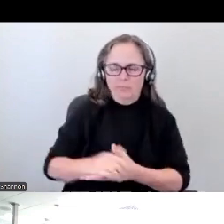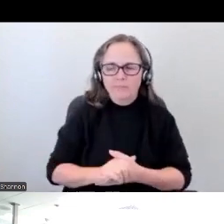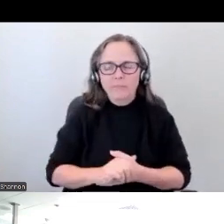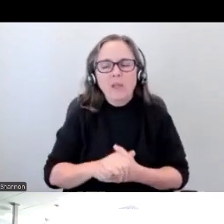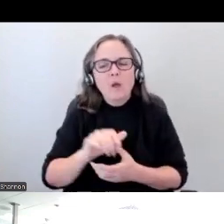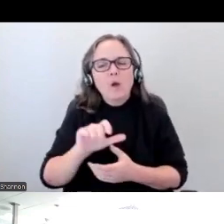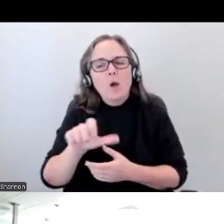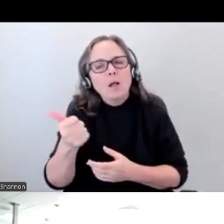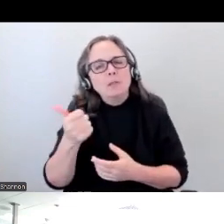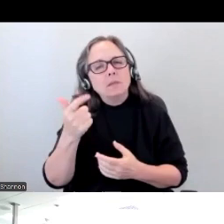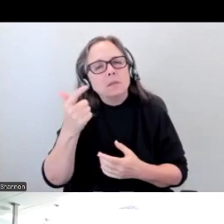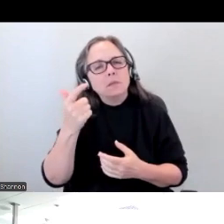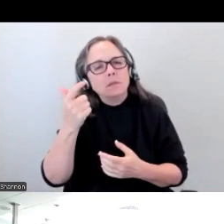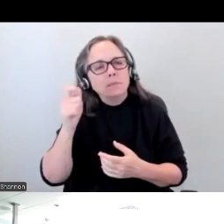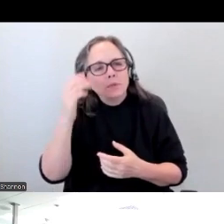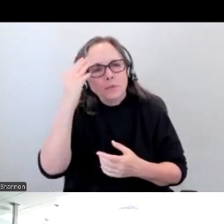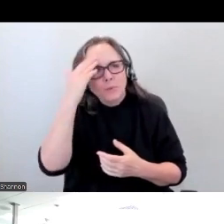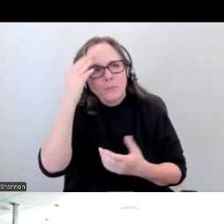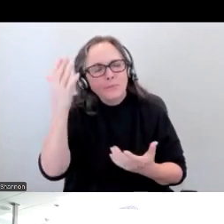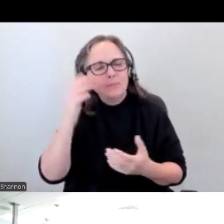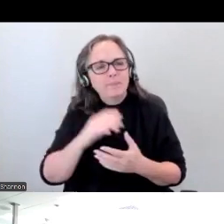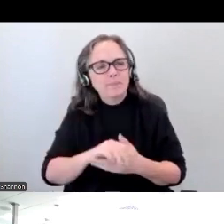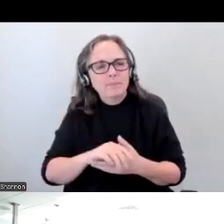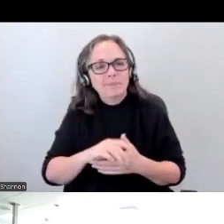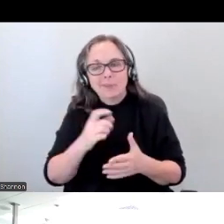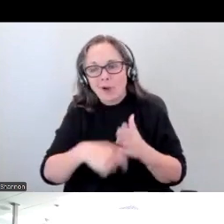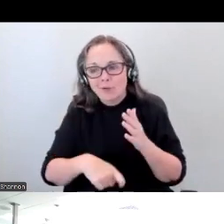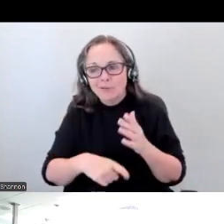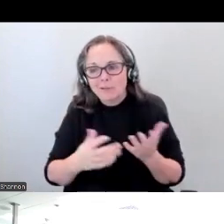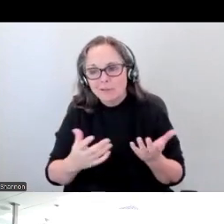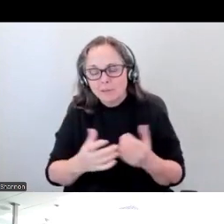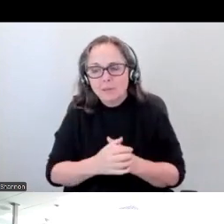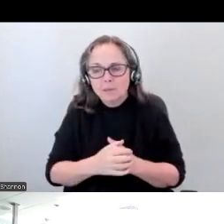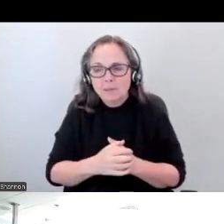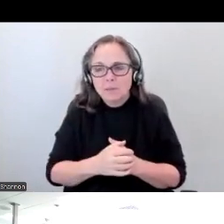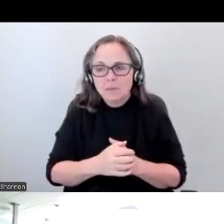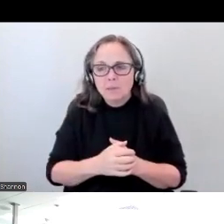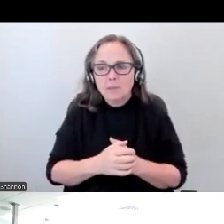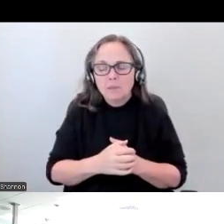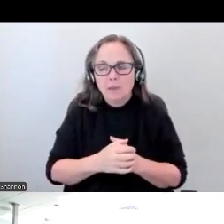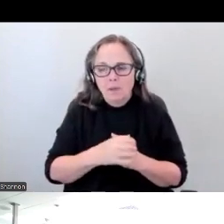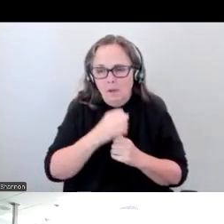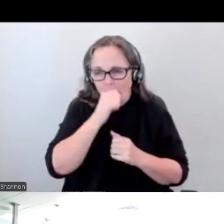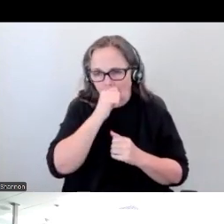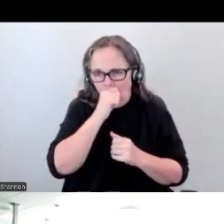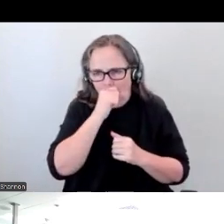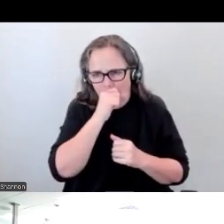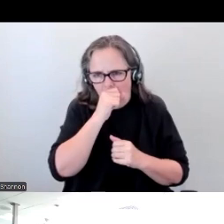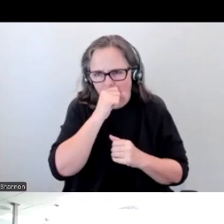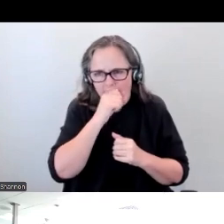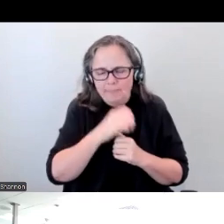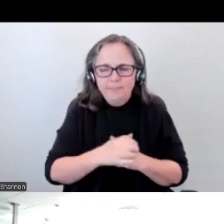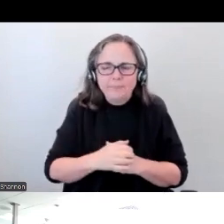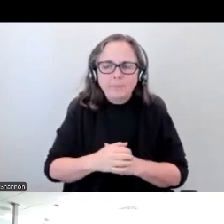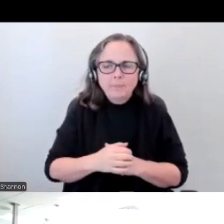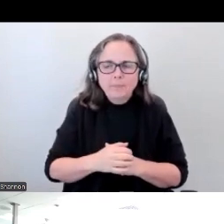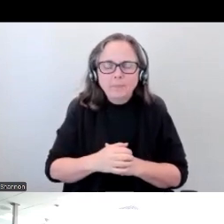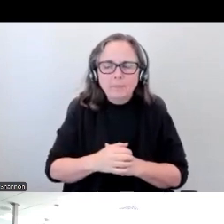thing just to be aware of as well is the cost, because again, you know,